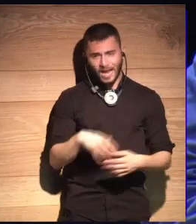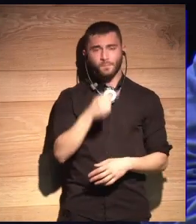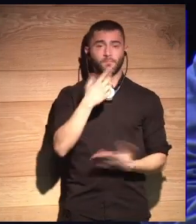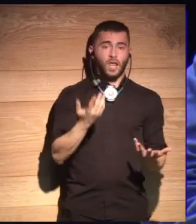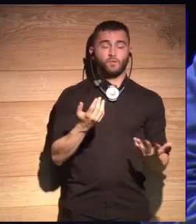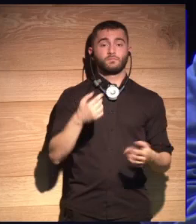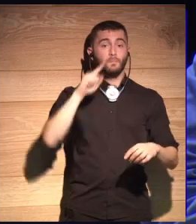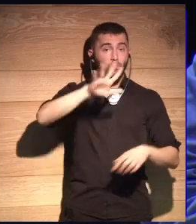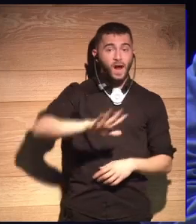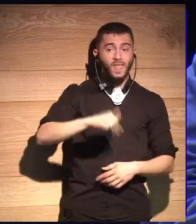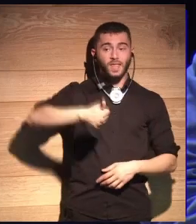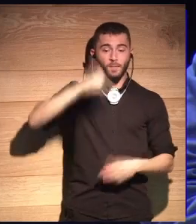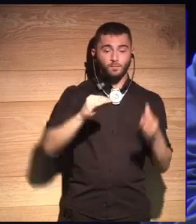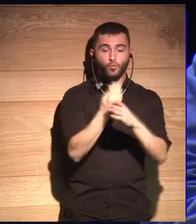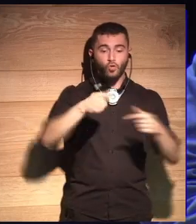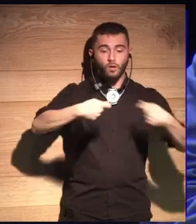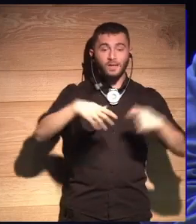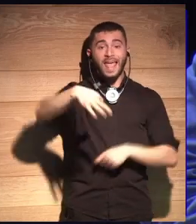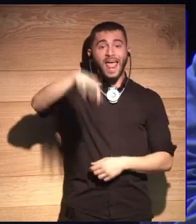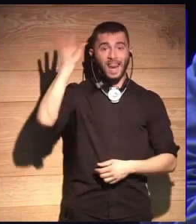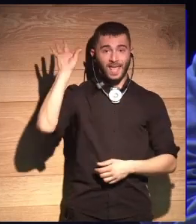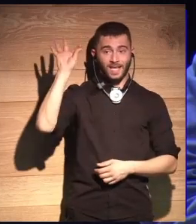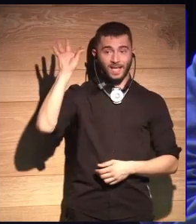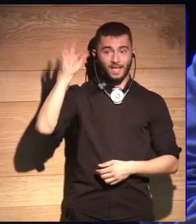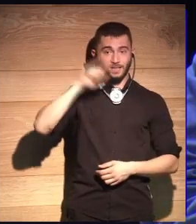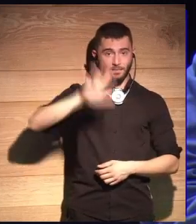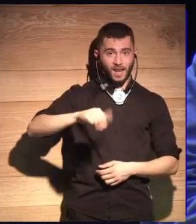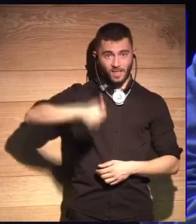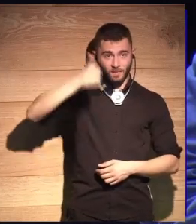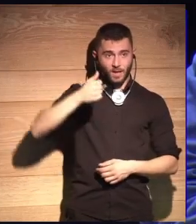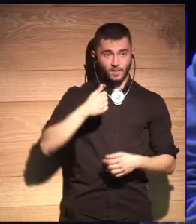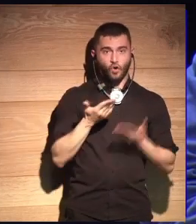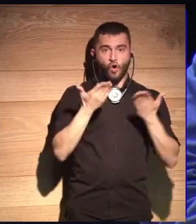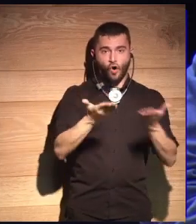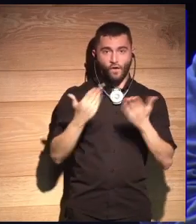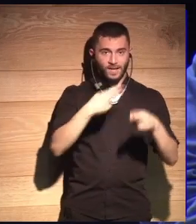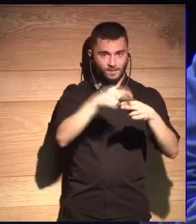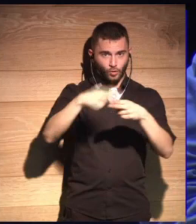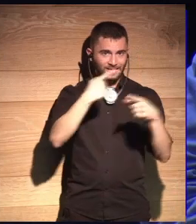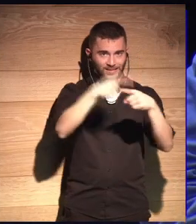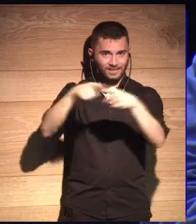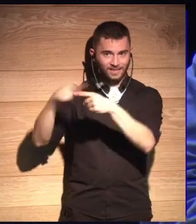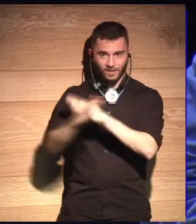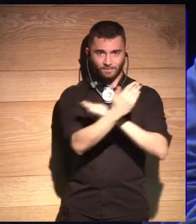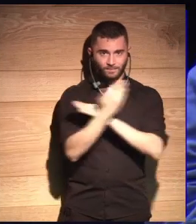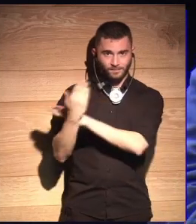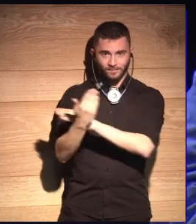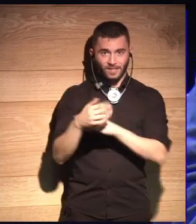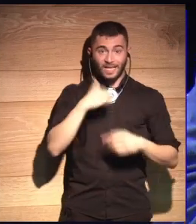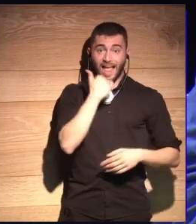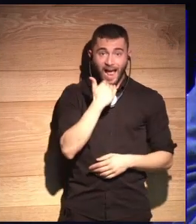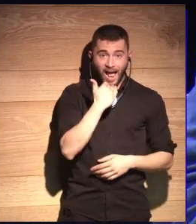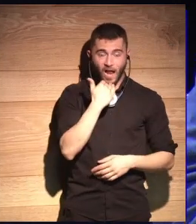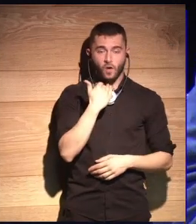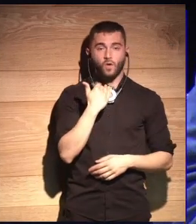sorry to say this, but it will be more like choosing a product in the supermarket among different political